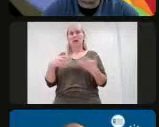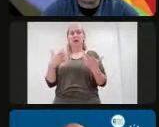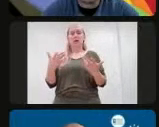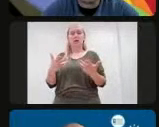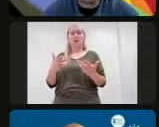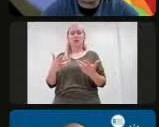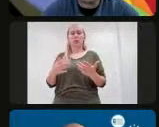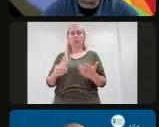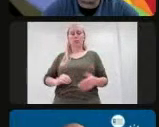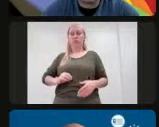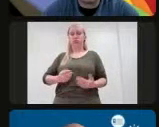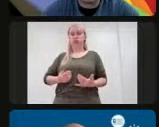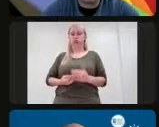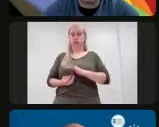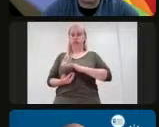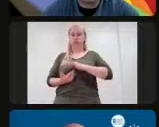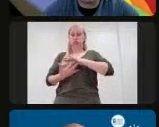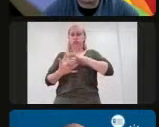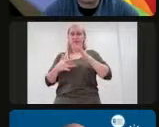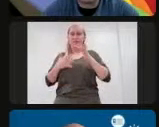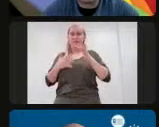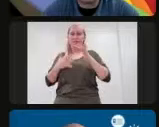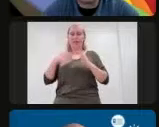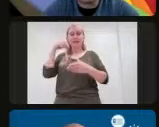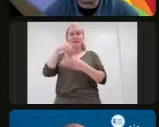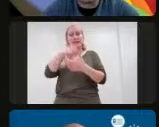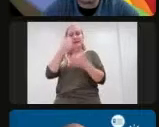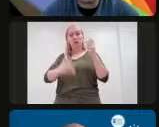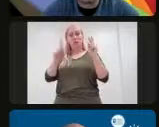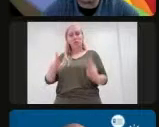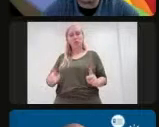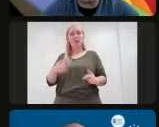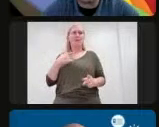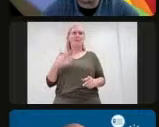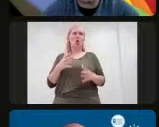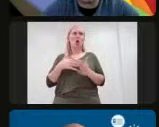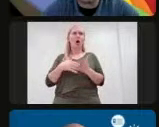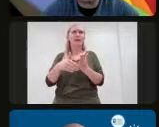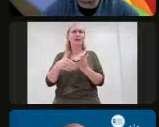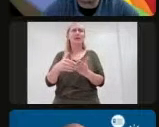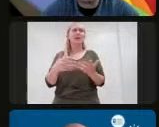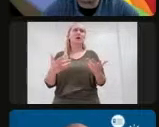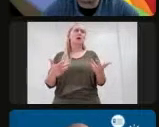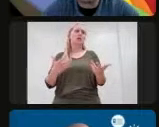arise feelings in each board member, because I feel like a lot of the times